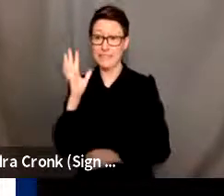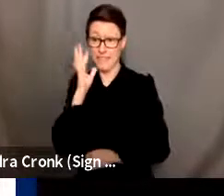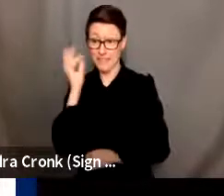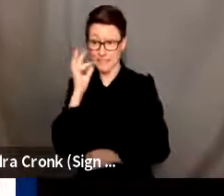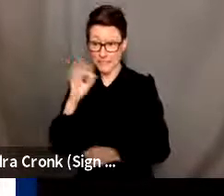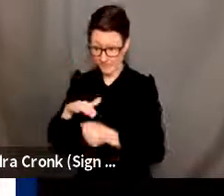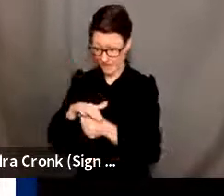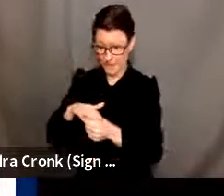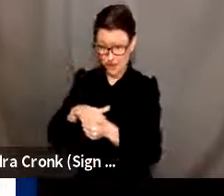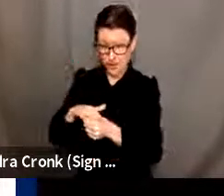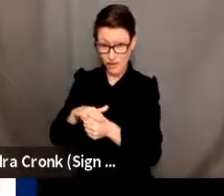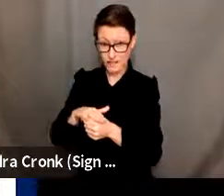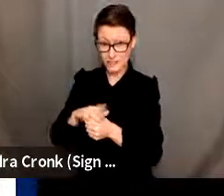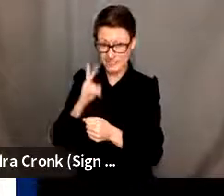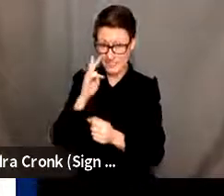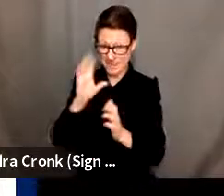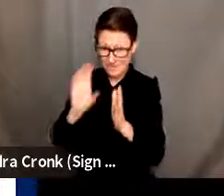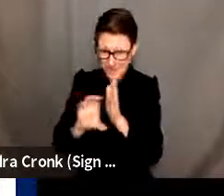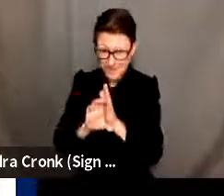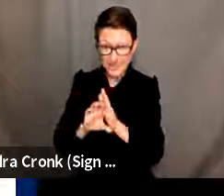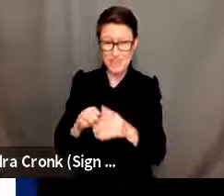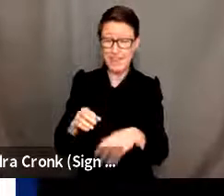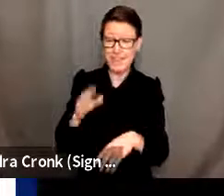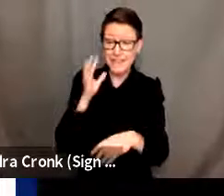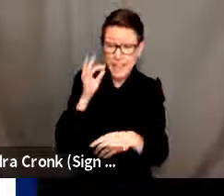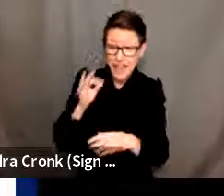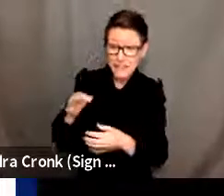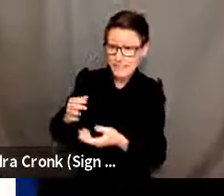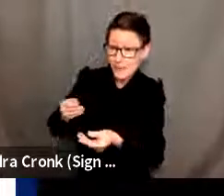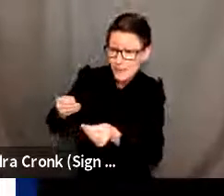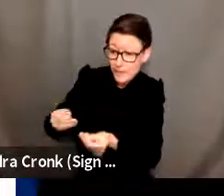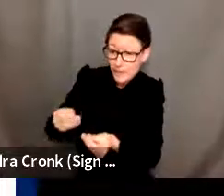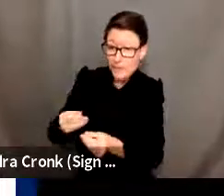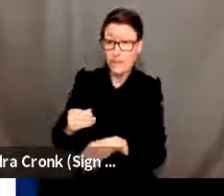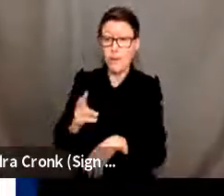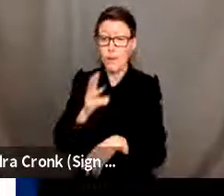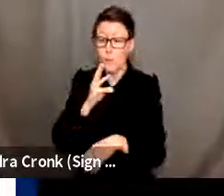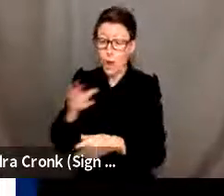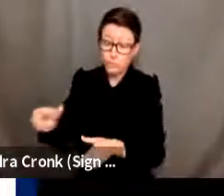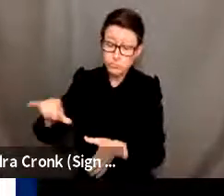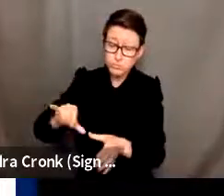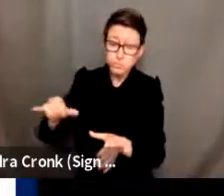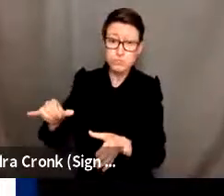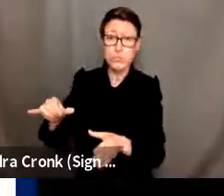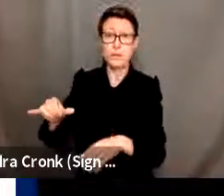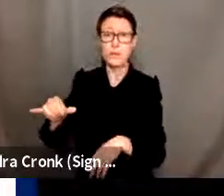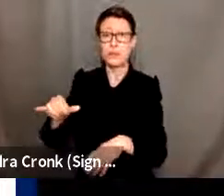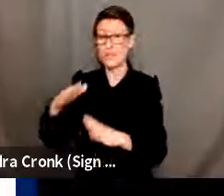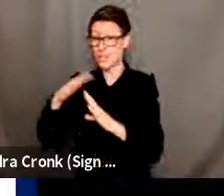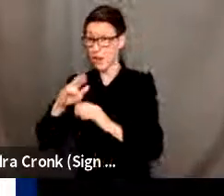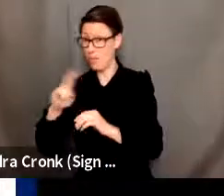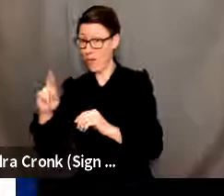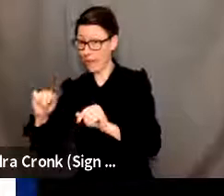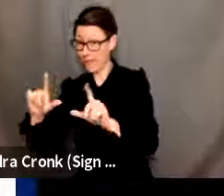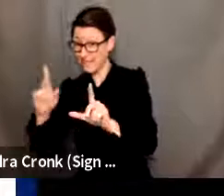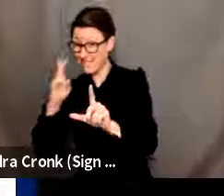it's cleaning the cat and feeding and watering the cat, but we also have fostering available in the upper right. We need people to bottle